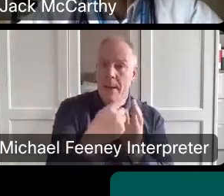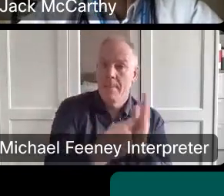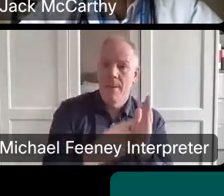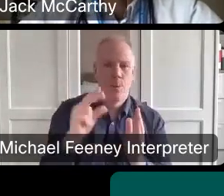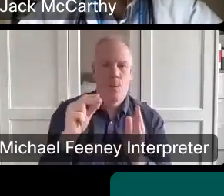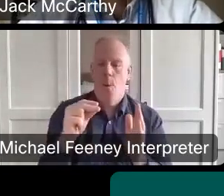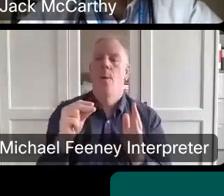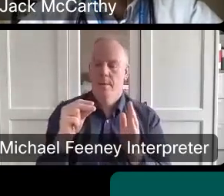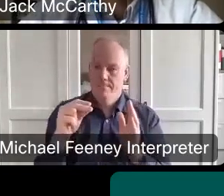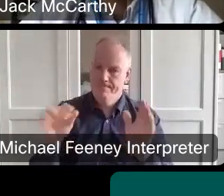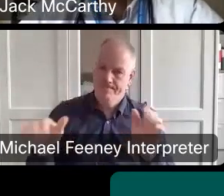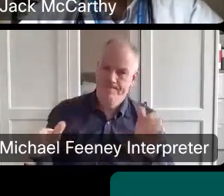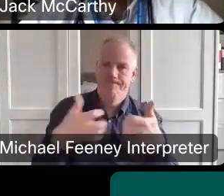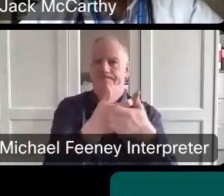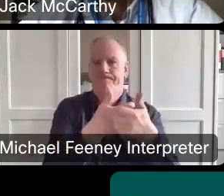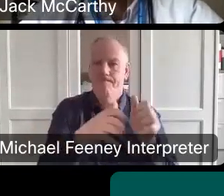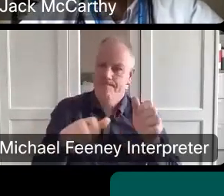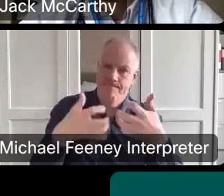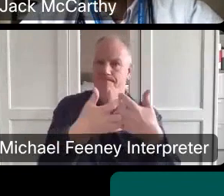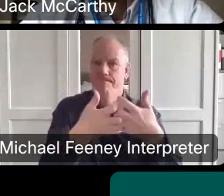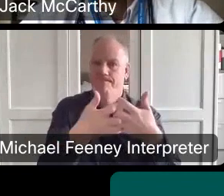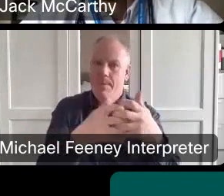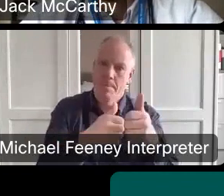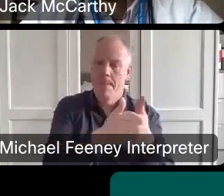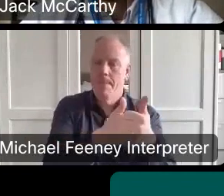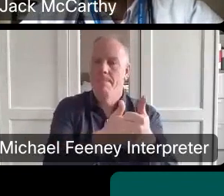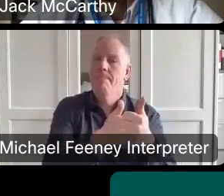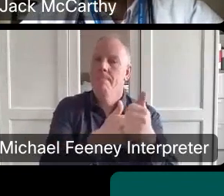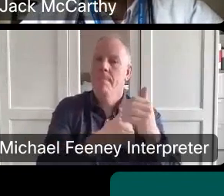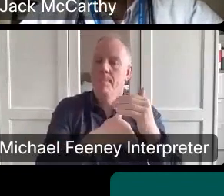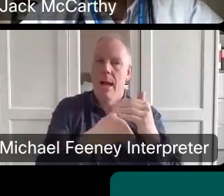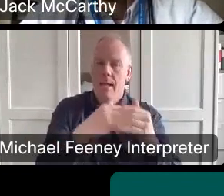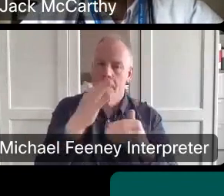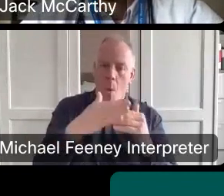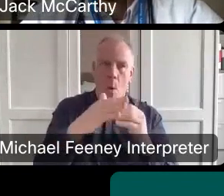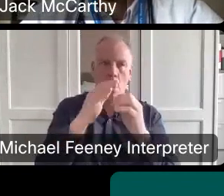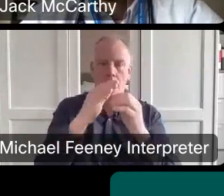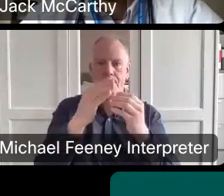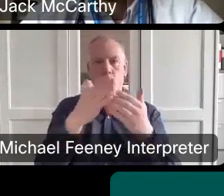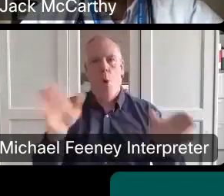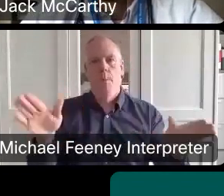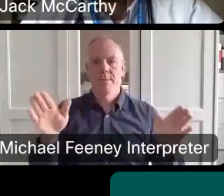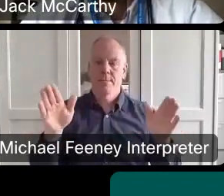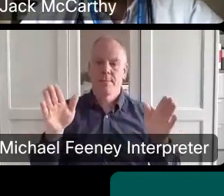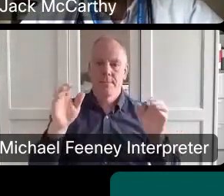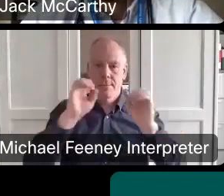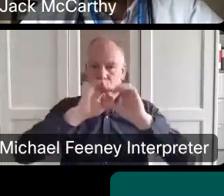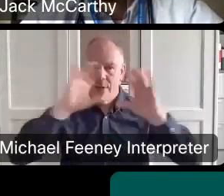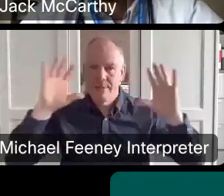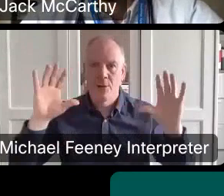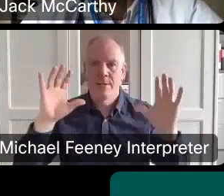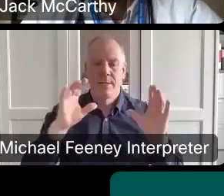with the implementation. And as I think Tony referred to it earlier, it's building on that culture of openness, transparency and compassion